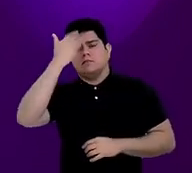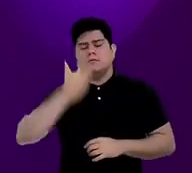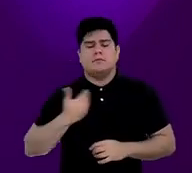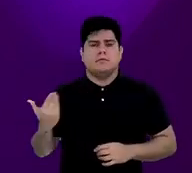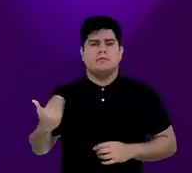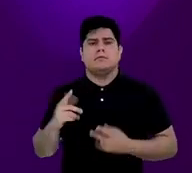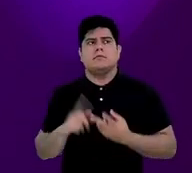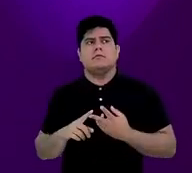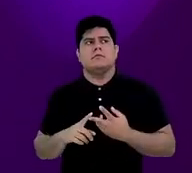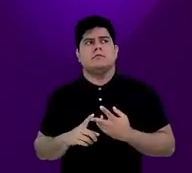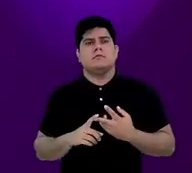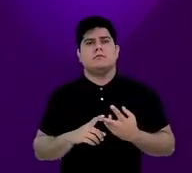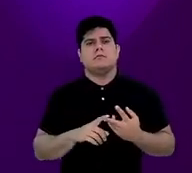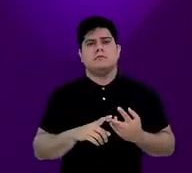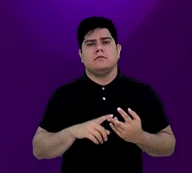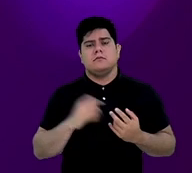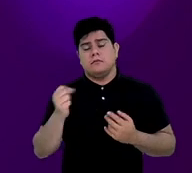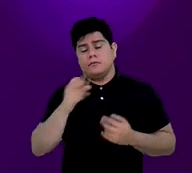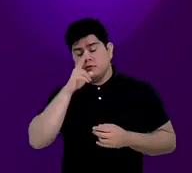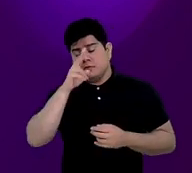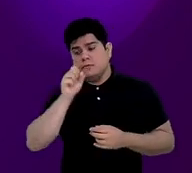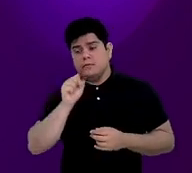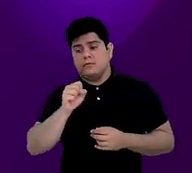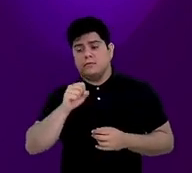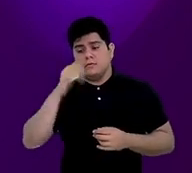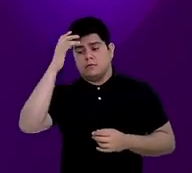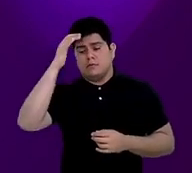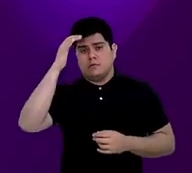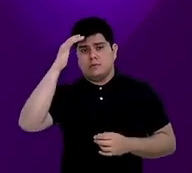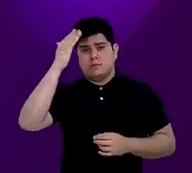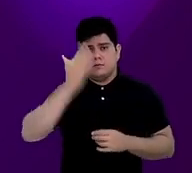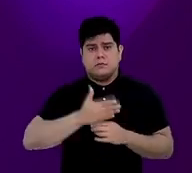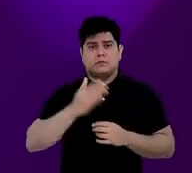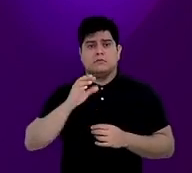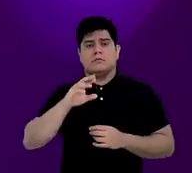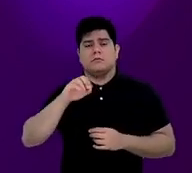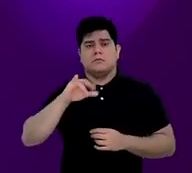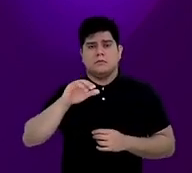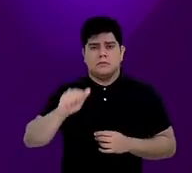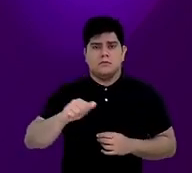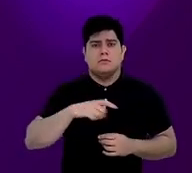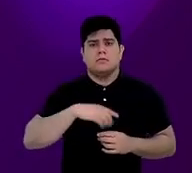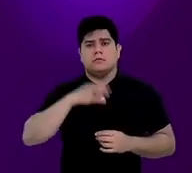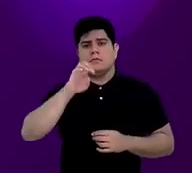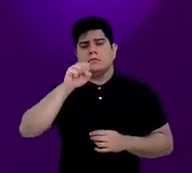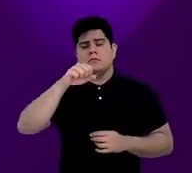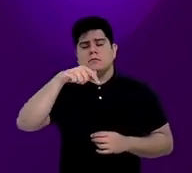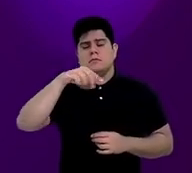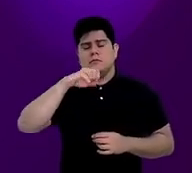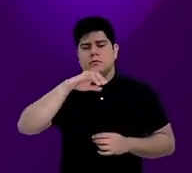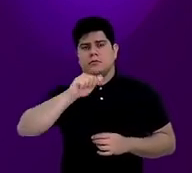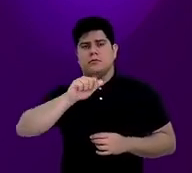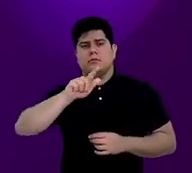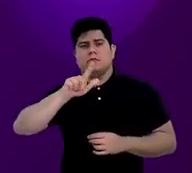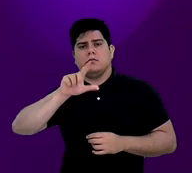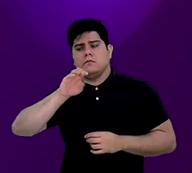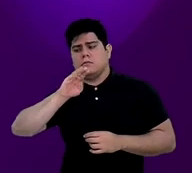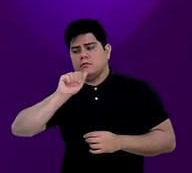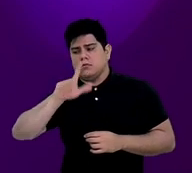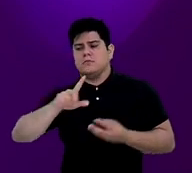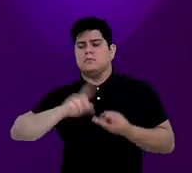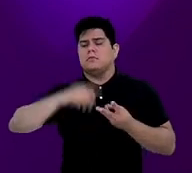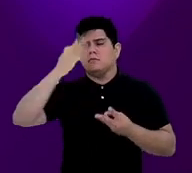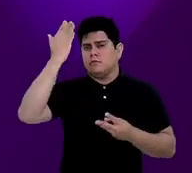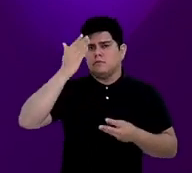people out of a coma. There's neurodevelopmental disorders, autism, ADHD,